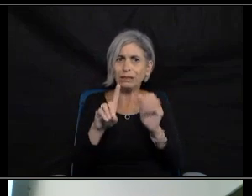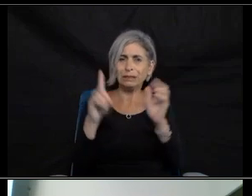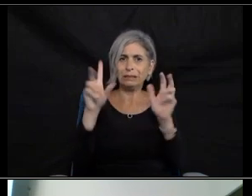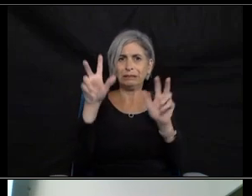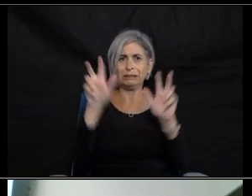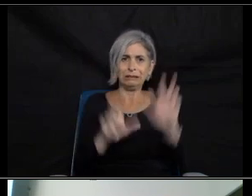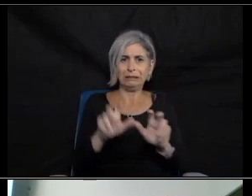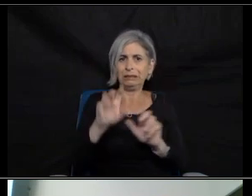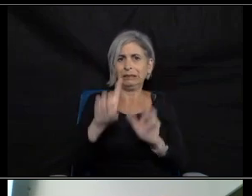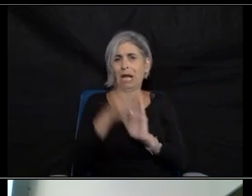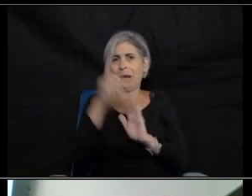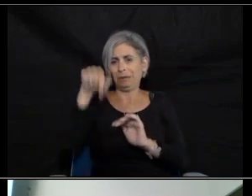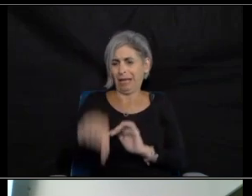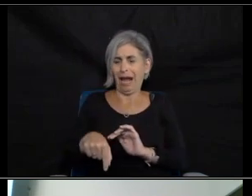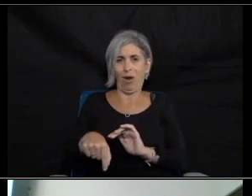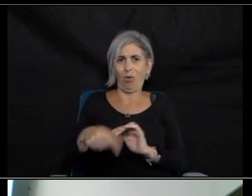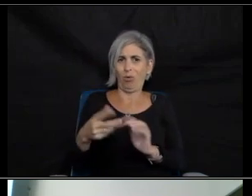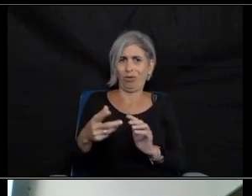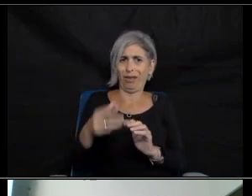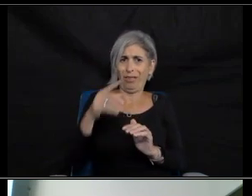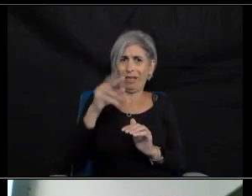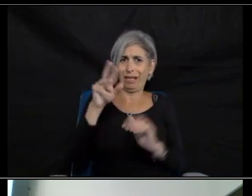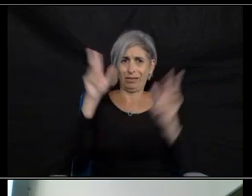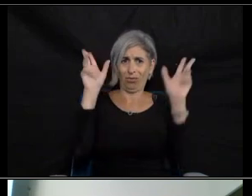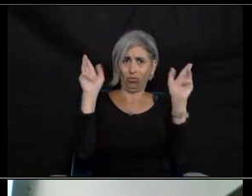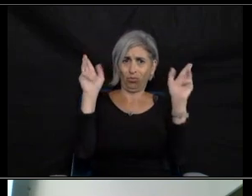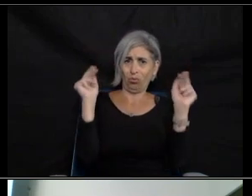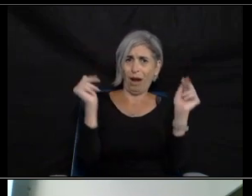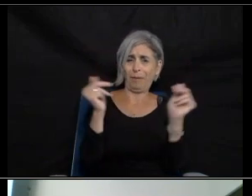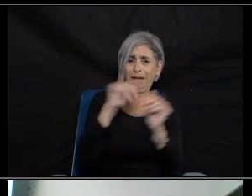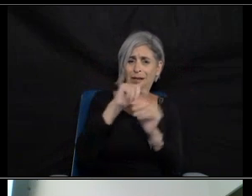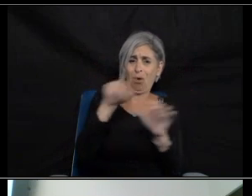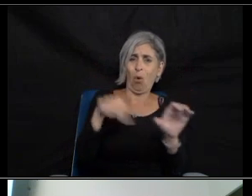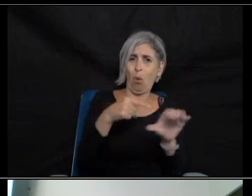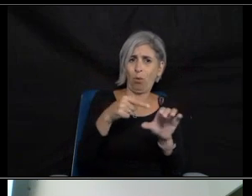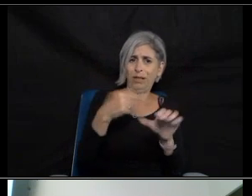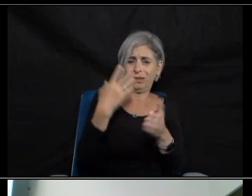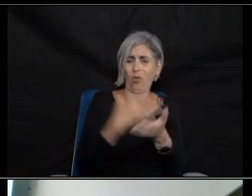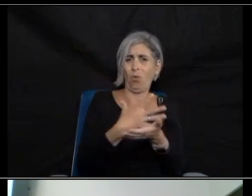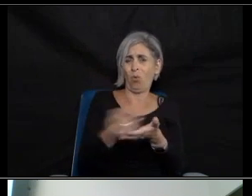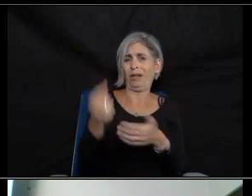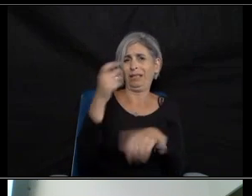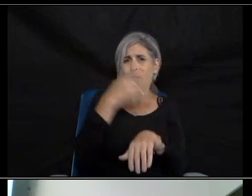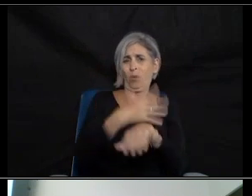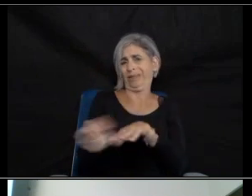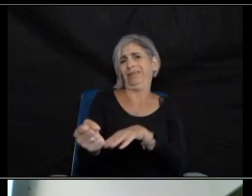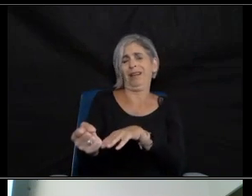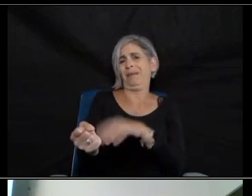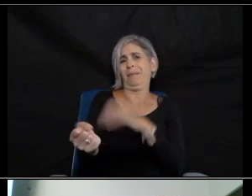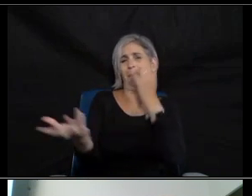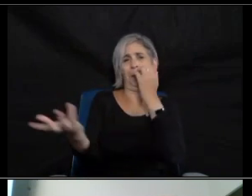or really continue down this rabbit hole, because for me, it just feels like a waste of time and frankly, just